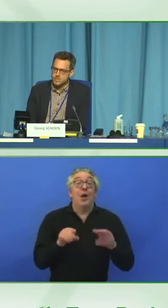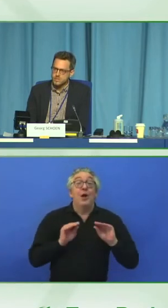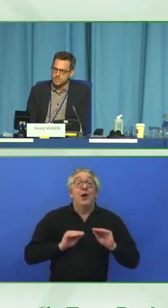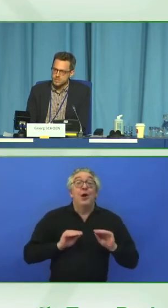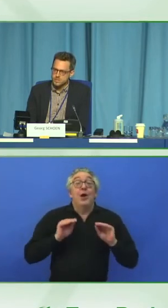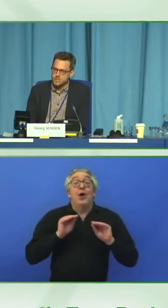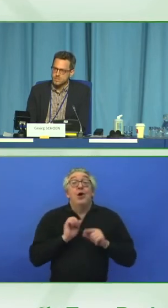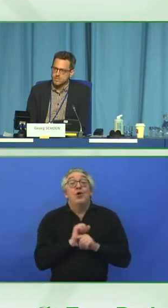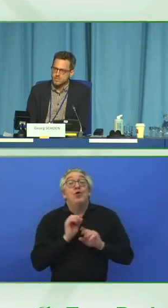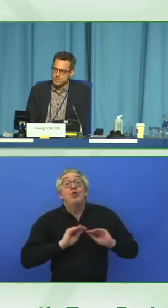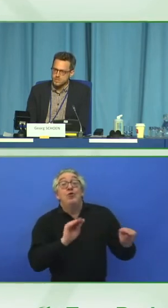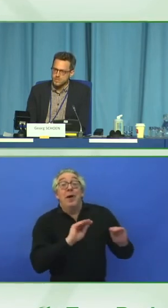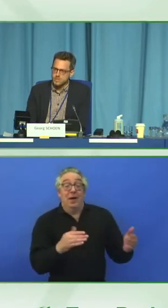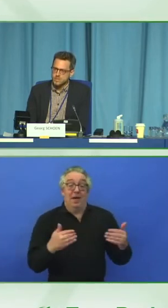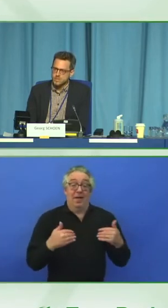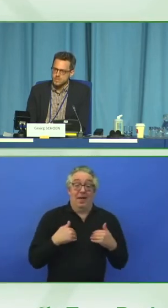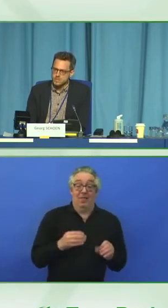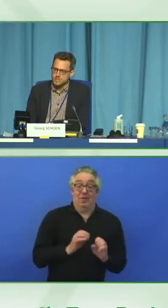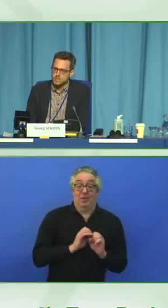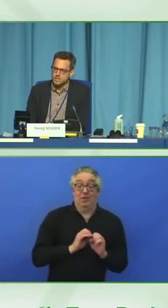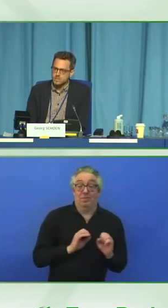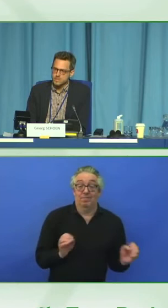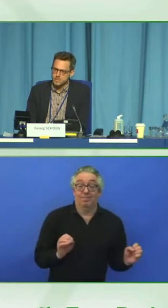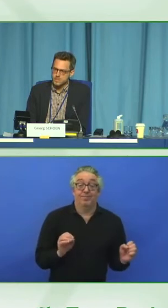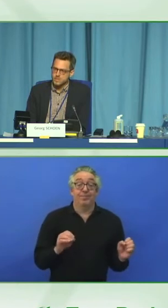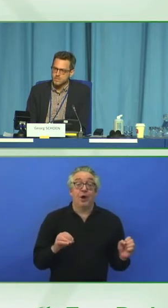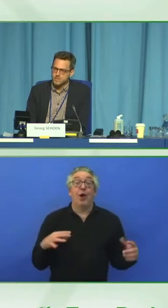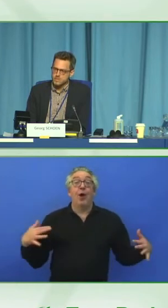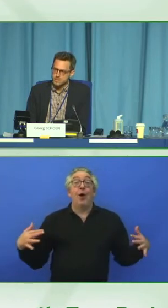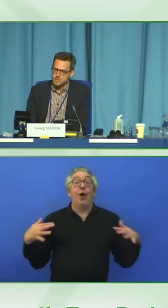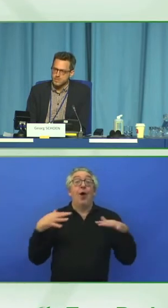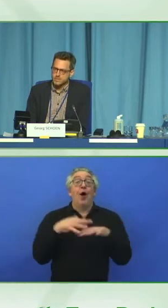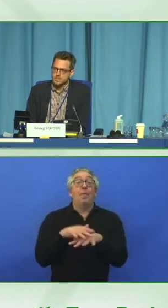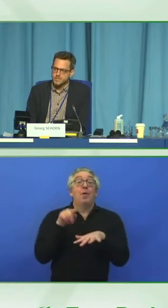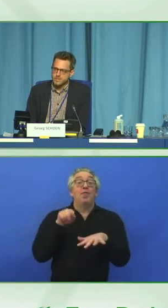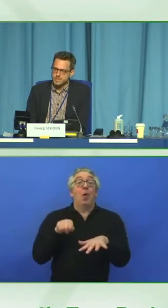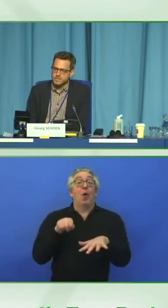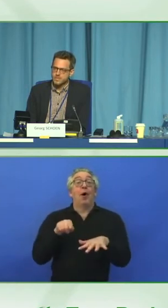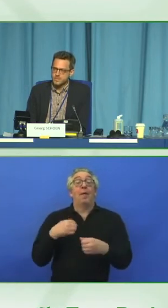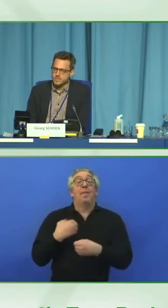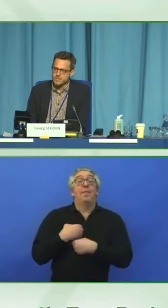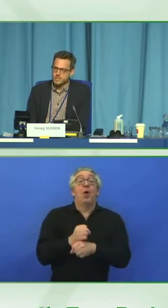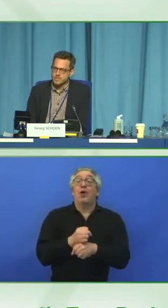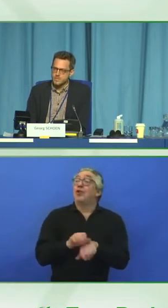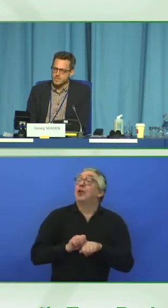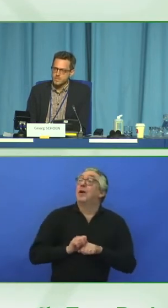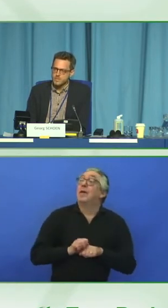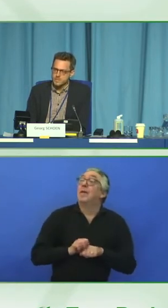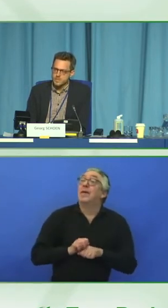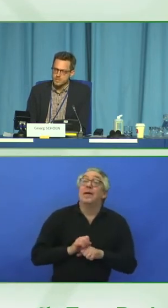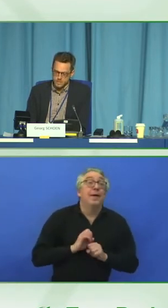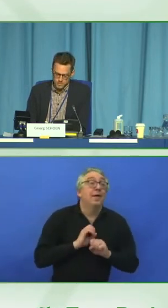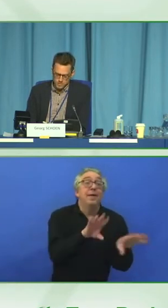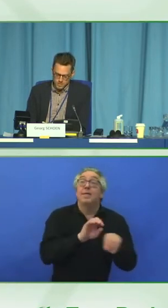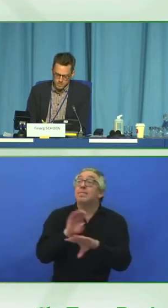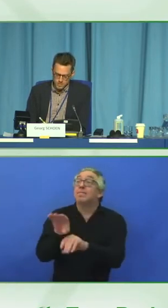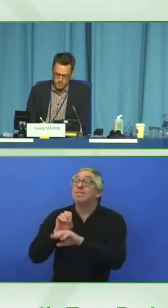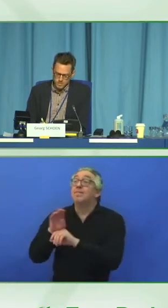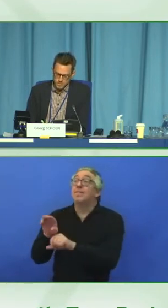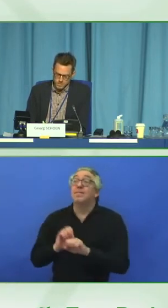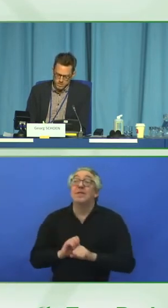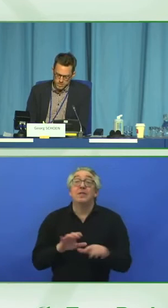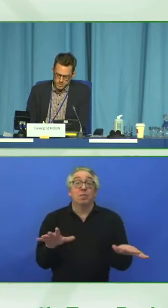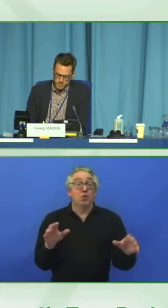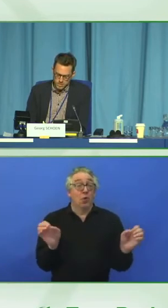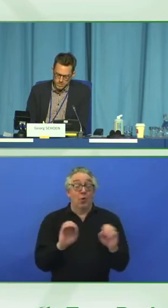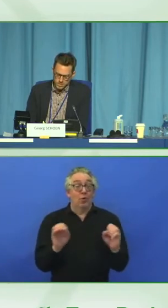fitment, there are no after sales or repair services that exist. The entire ecosystem is missing, and a lot of it